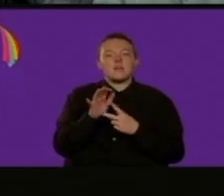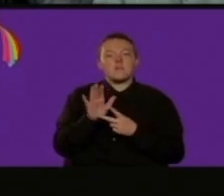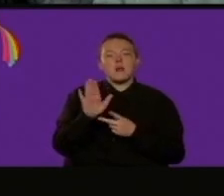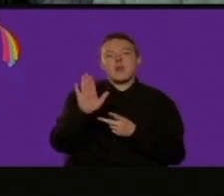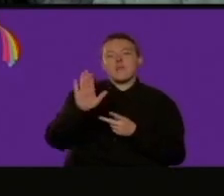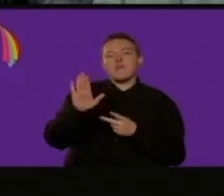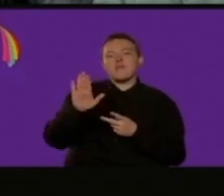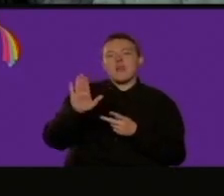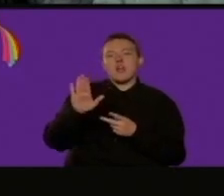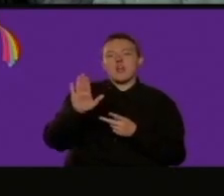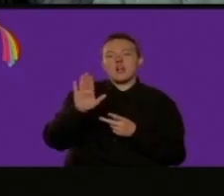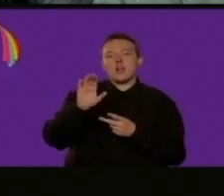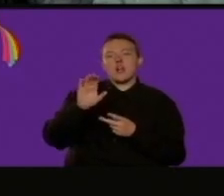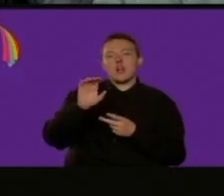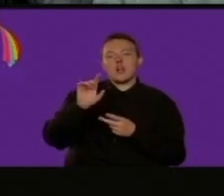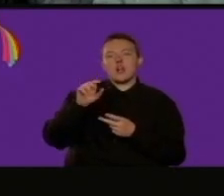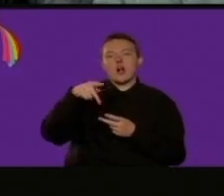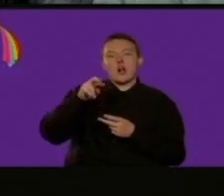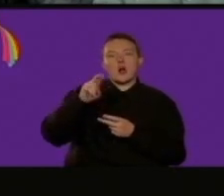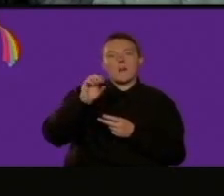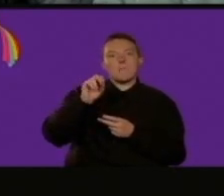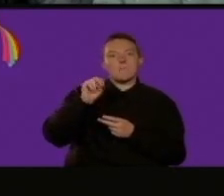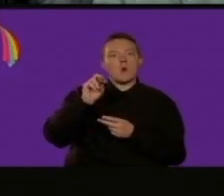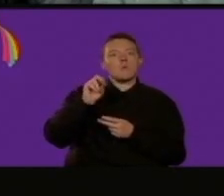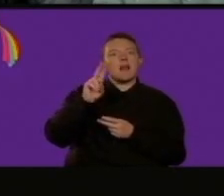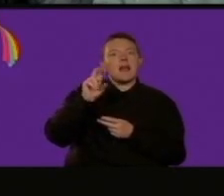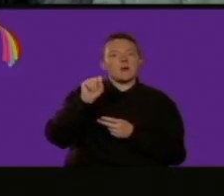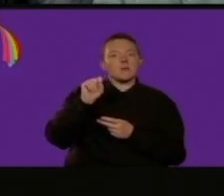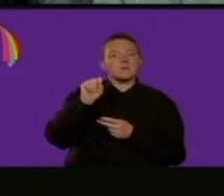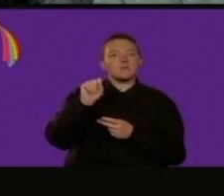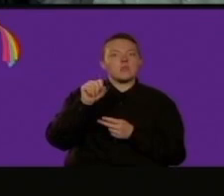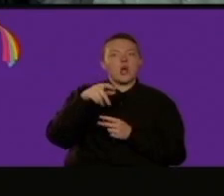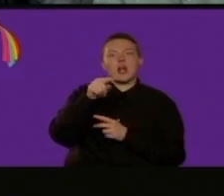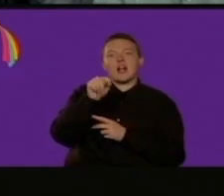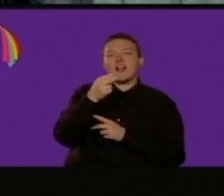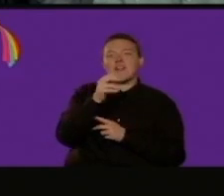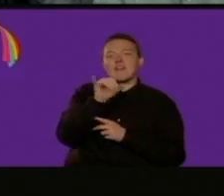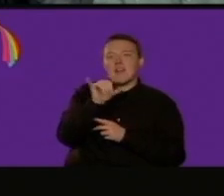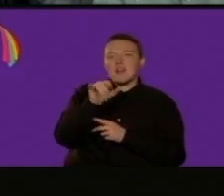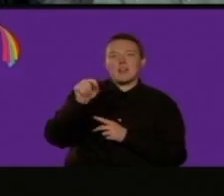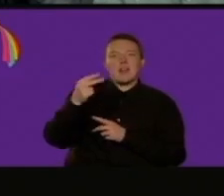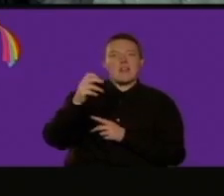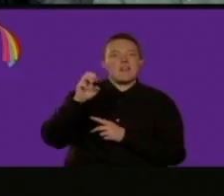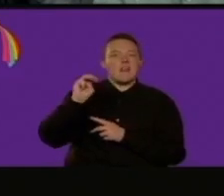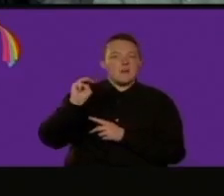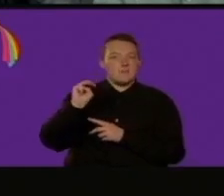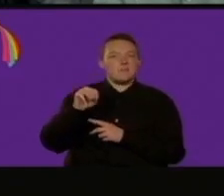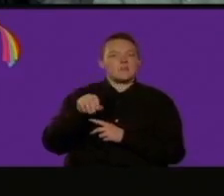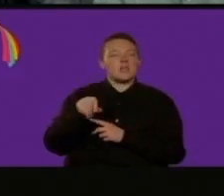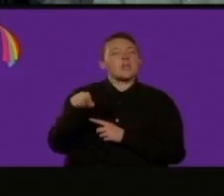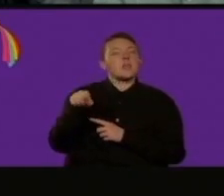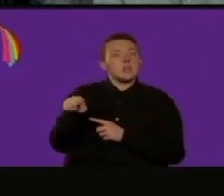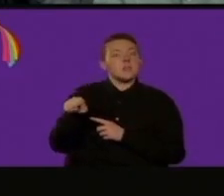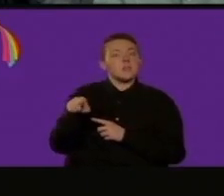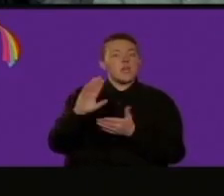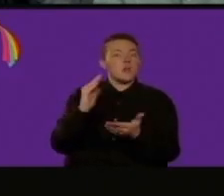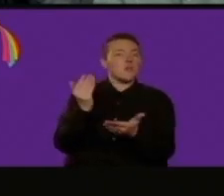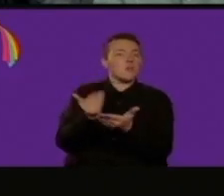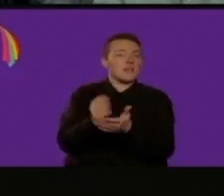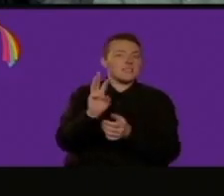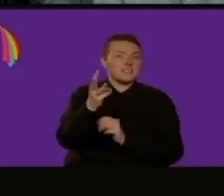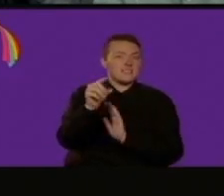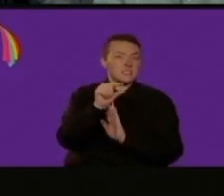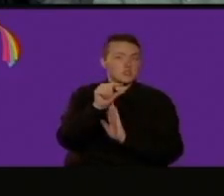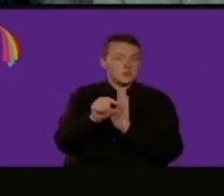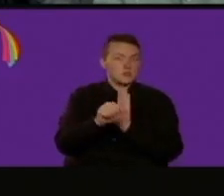representing their path to school. And instead of doing what everyone did, just the top down maze